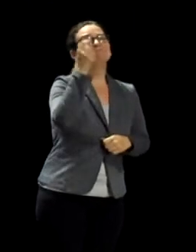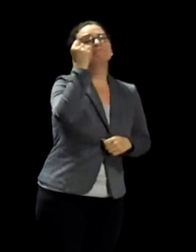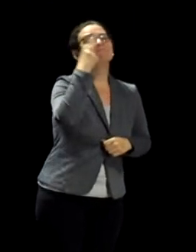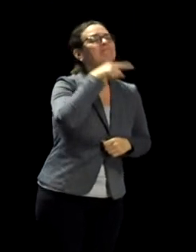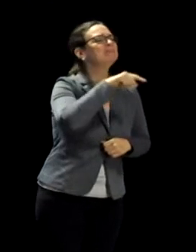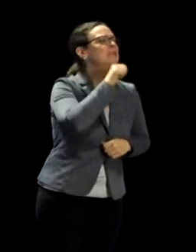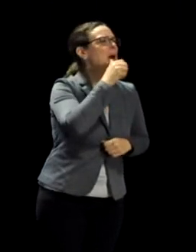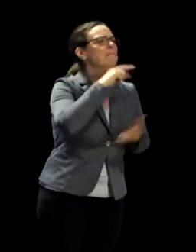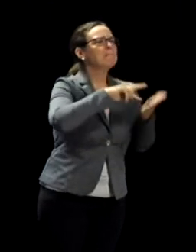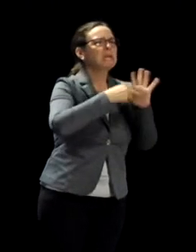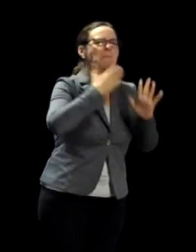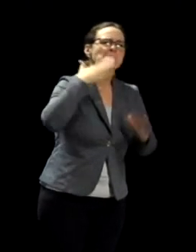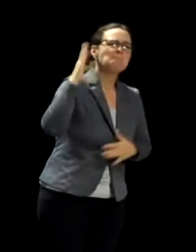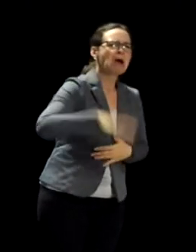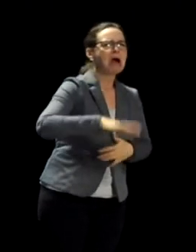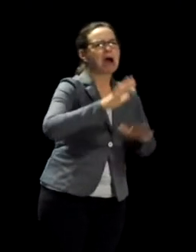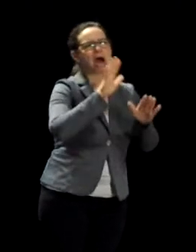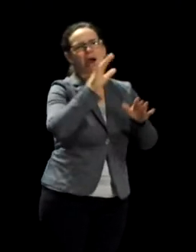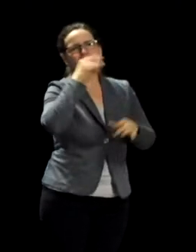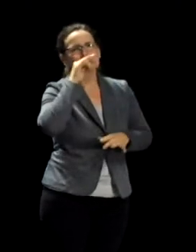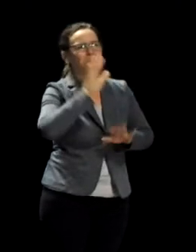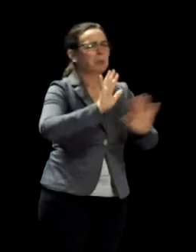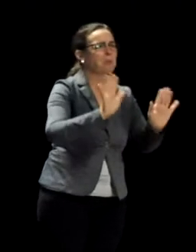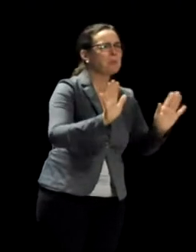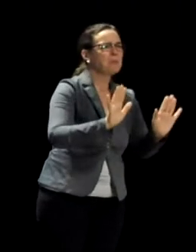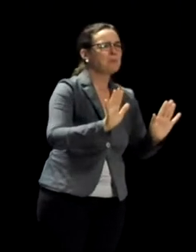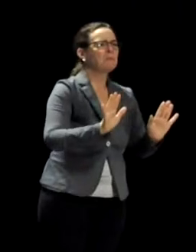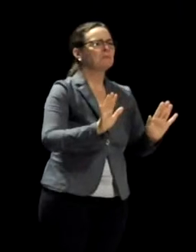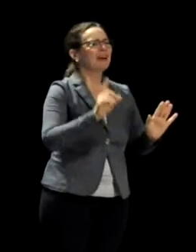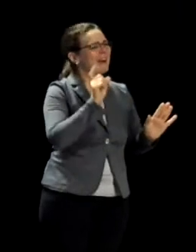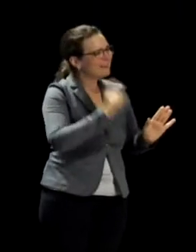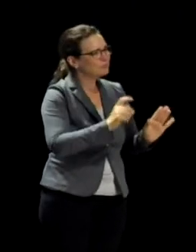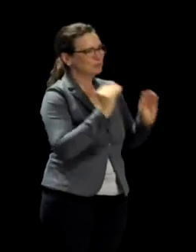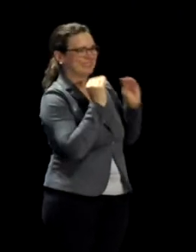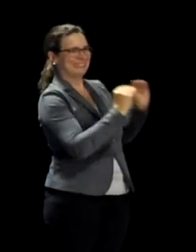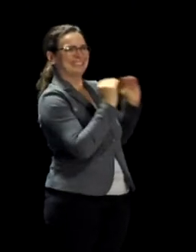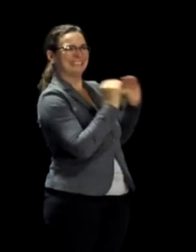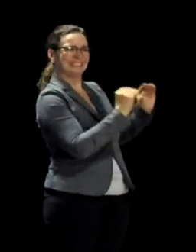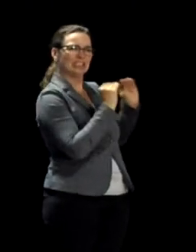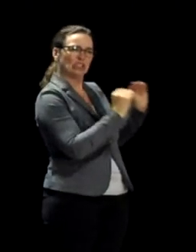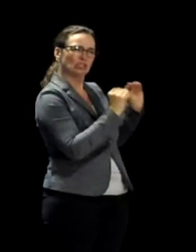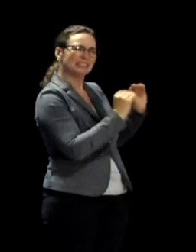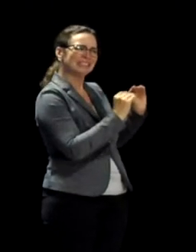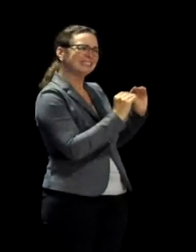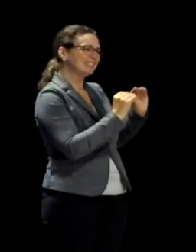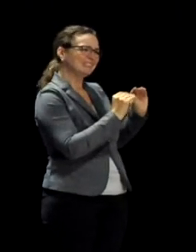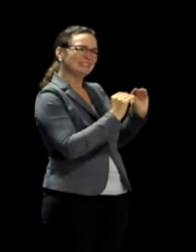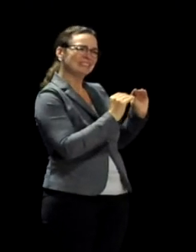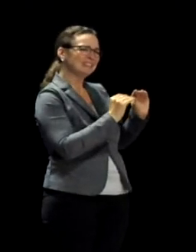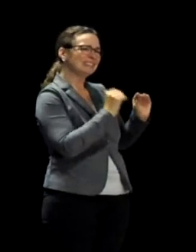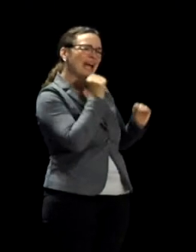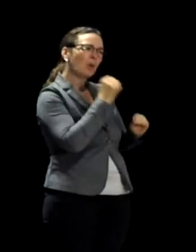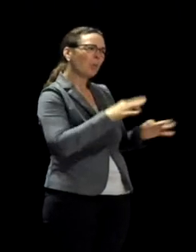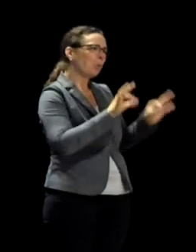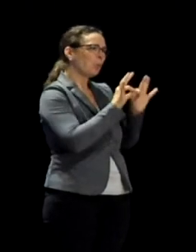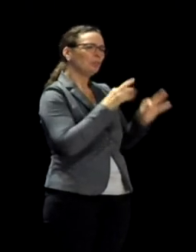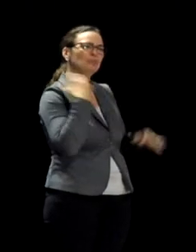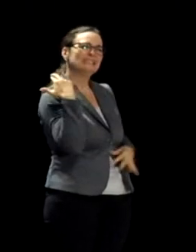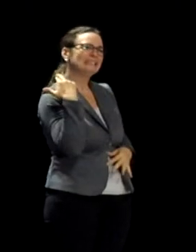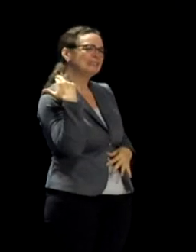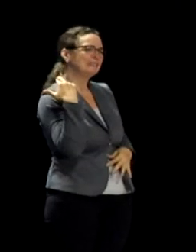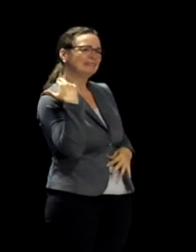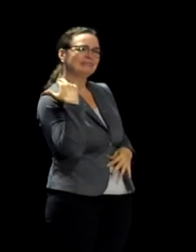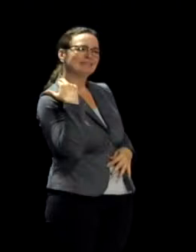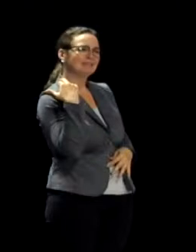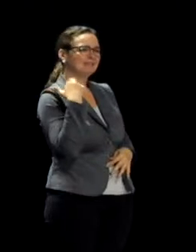living with COVID-19. And so having large gatherings, and 40 kids probably isn't